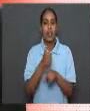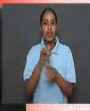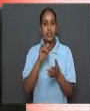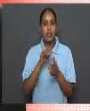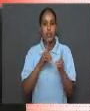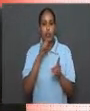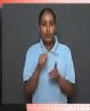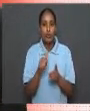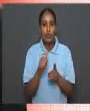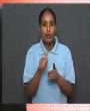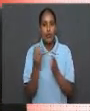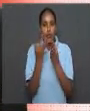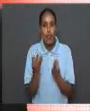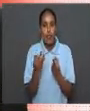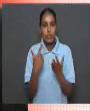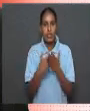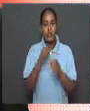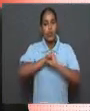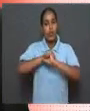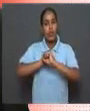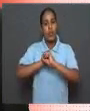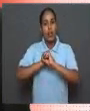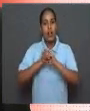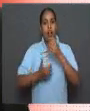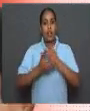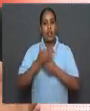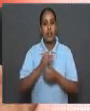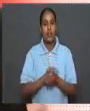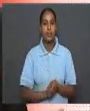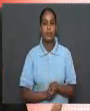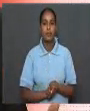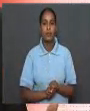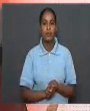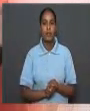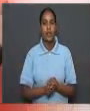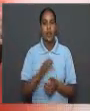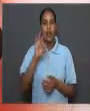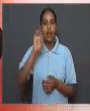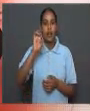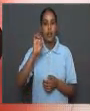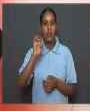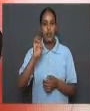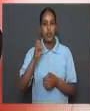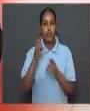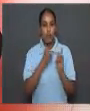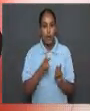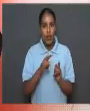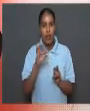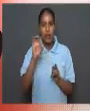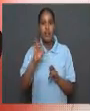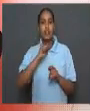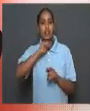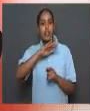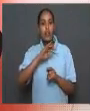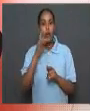does not form this protective layer. Iron. The way iron rusts